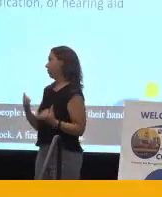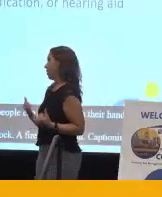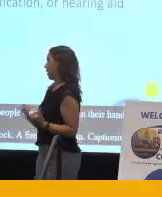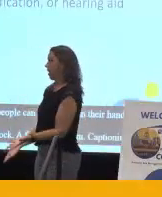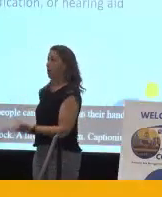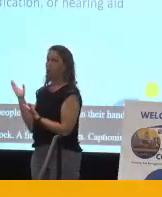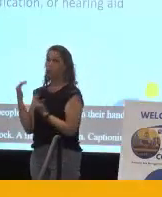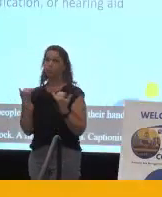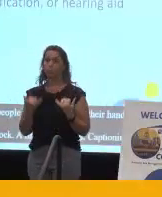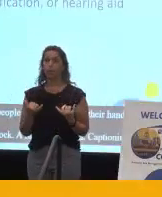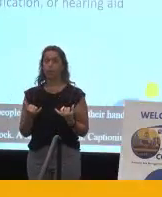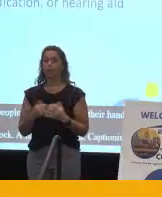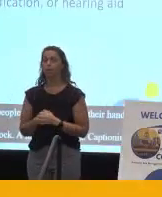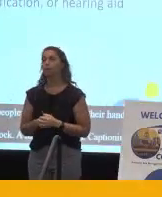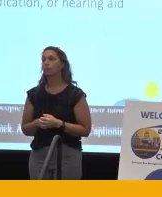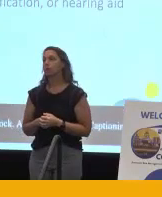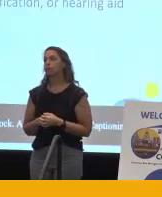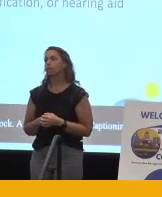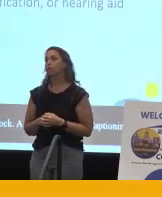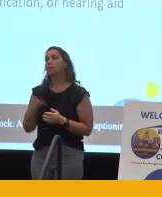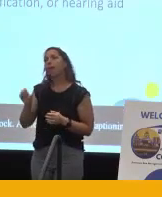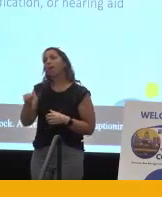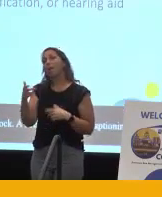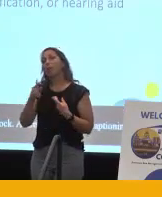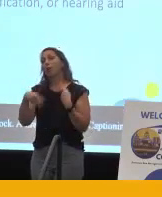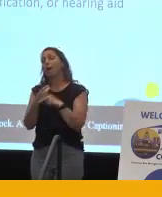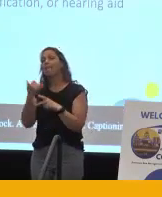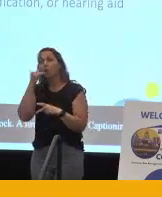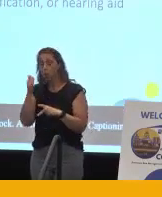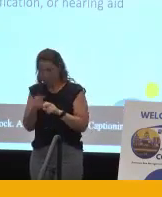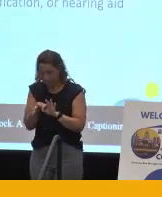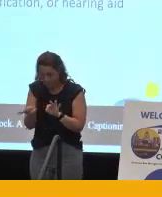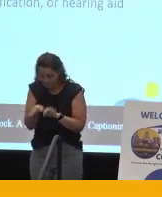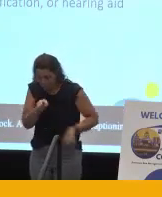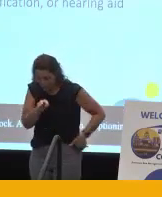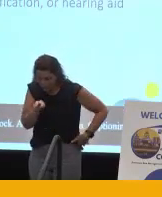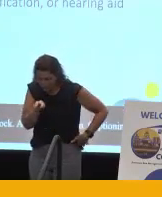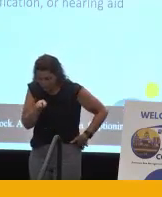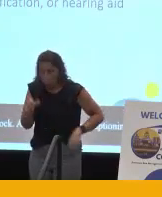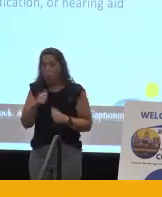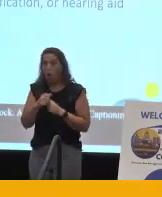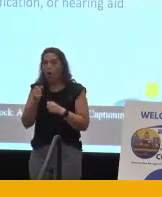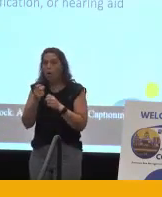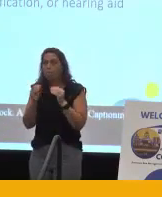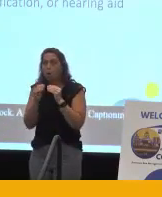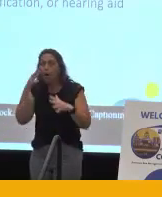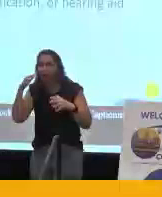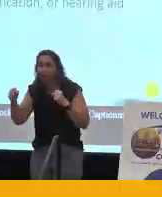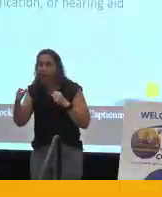captioning system. An alternative phone with captioning, amplification, or hearing aids.